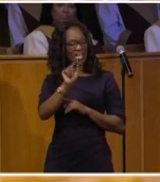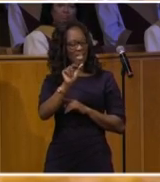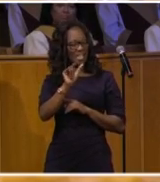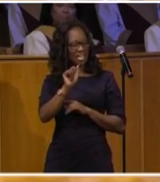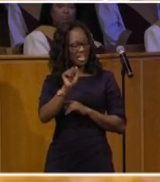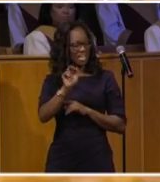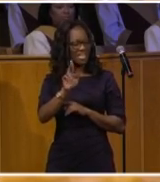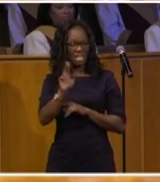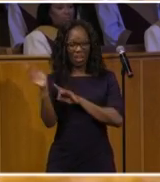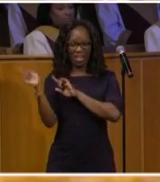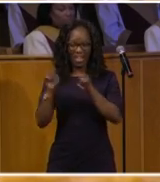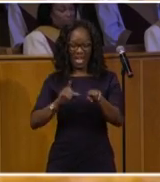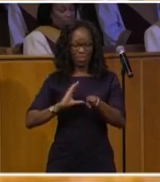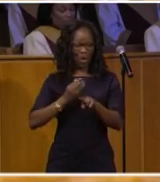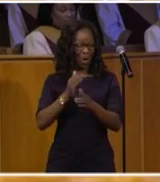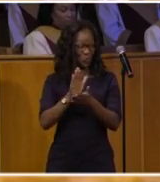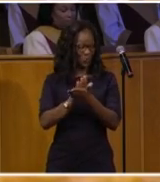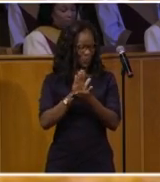our school,